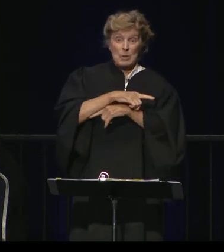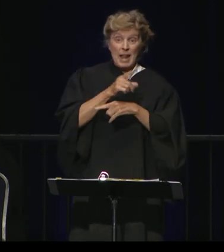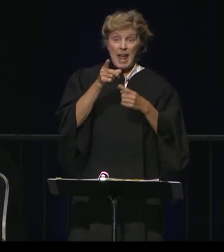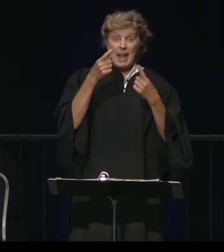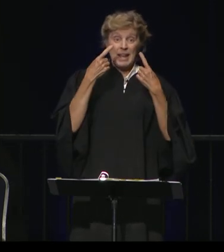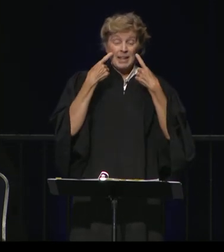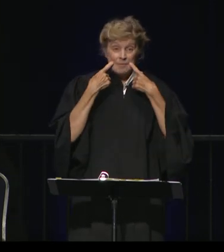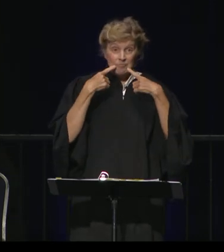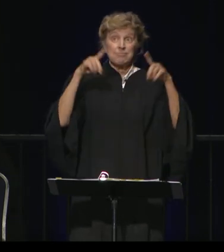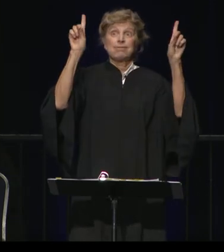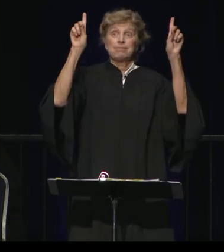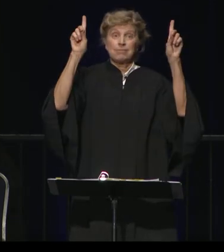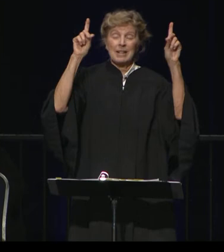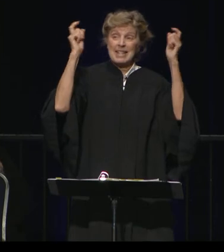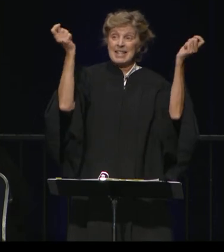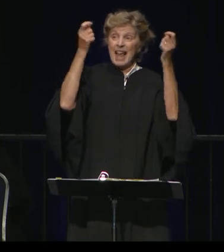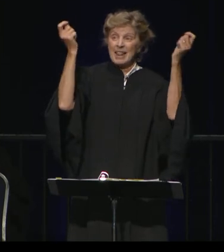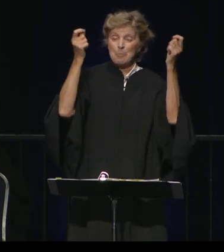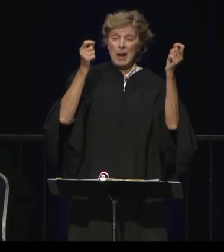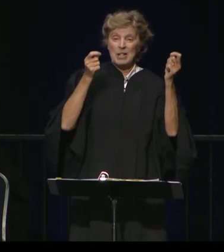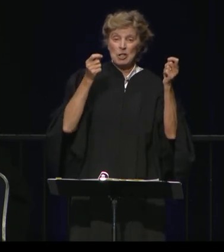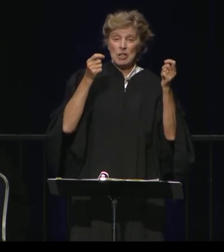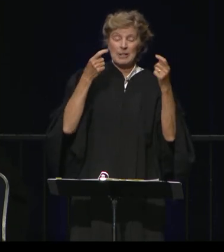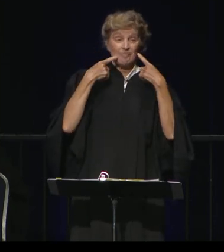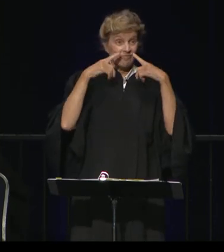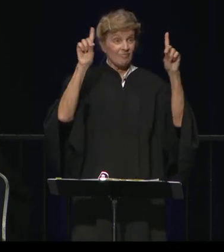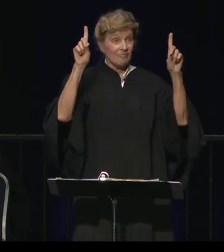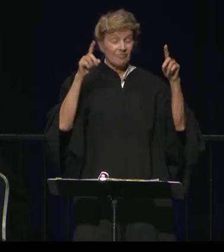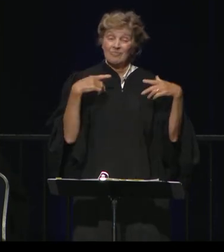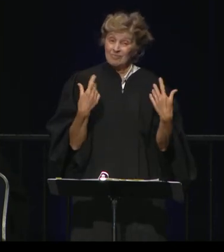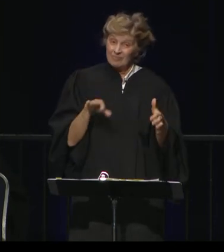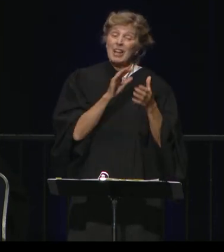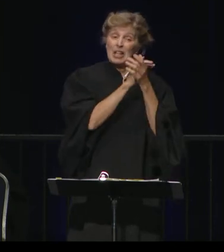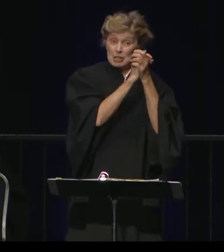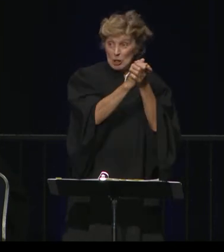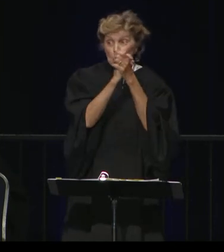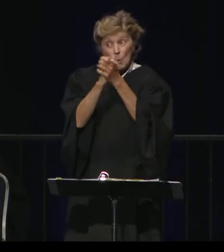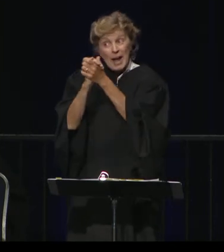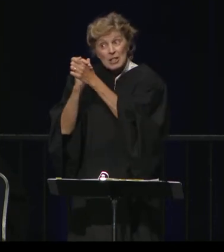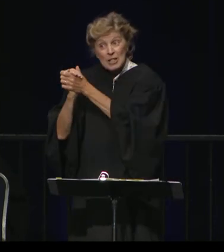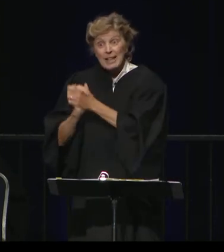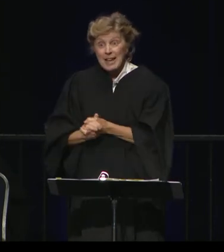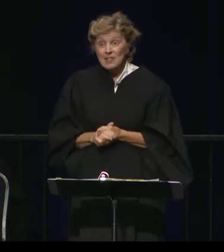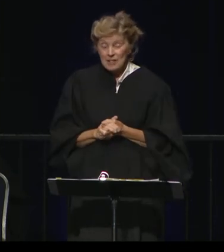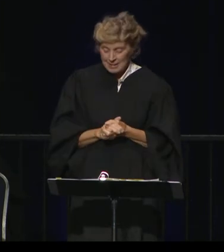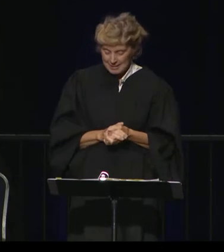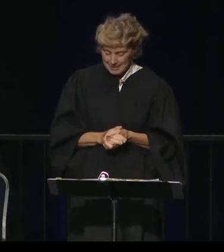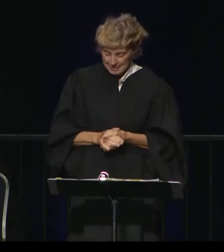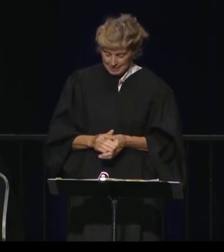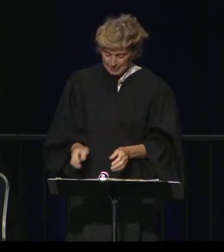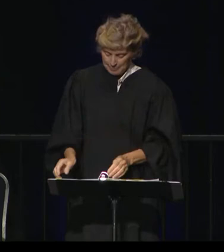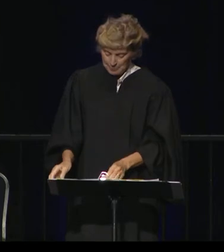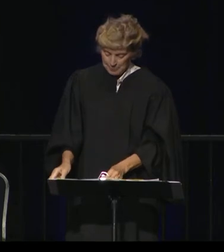this celebration, at this accomplishment. Once again, congratulations.